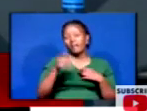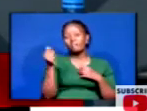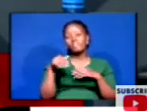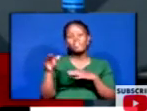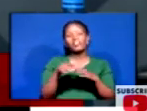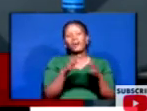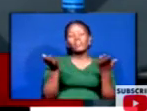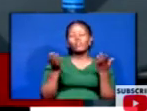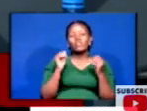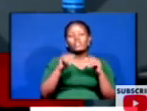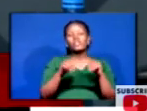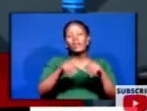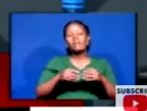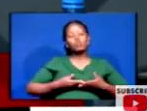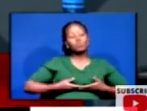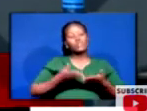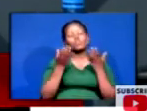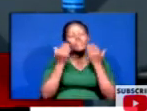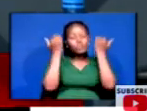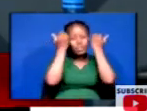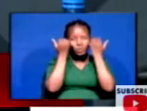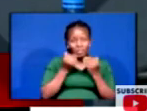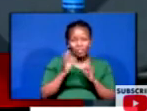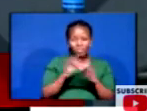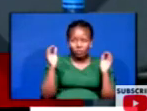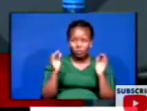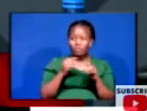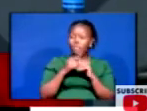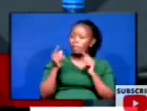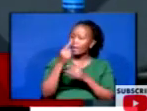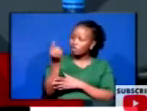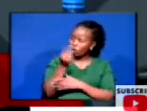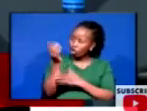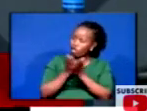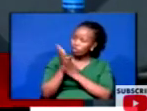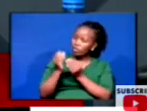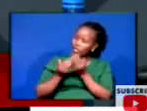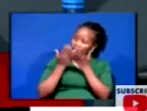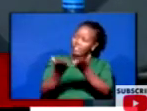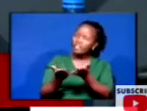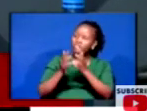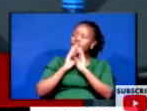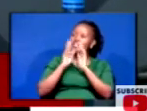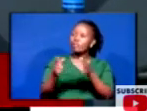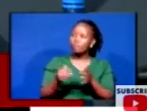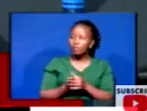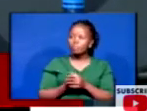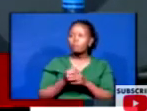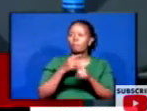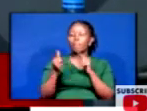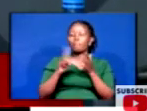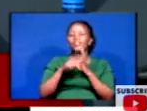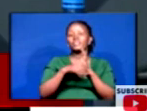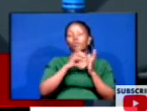to express themselves to the court but by giving out their report. But at the point of giving out their report is rejected. Remember in